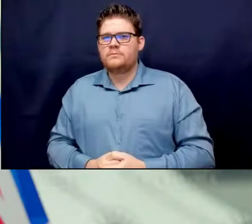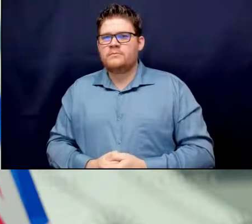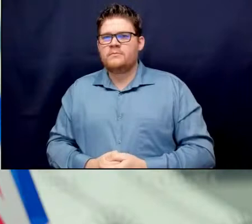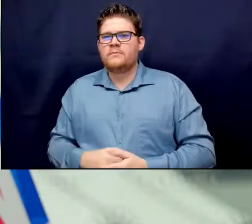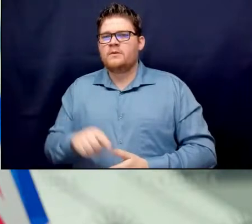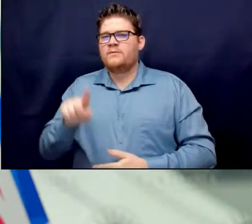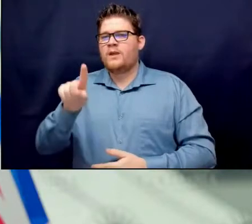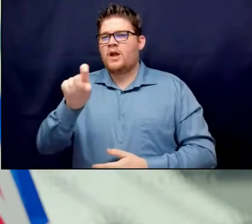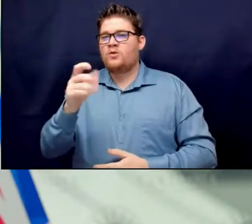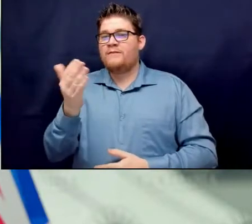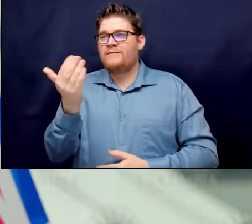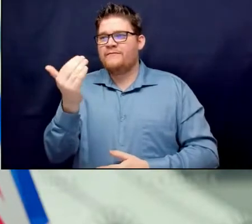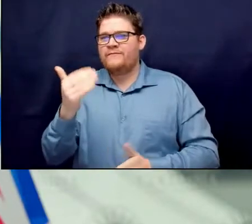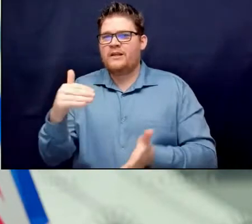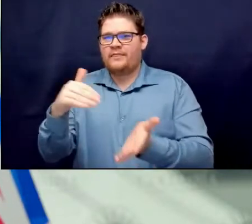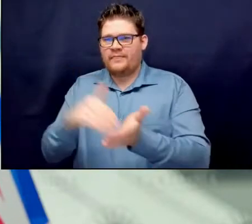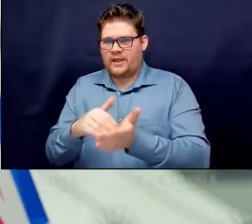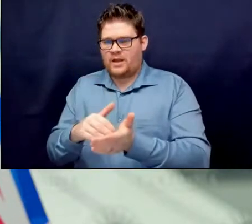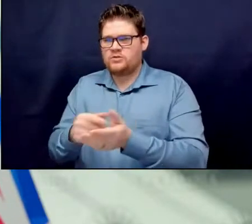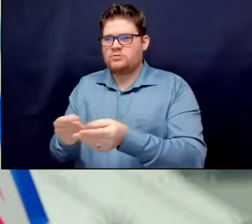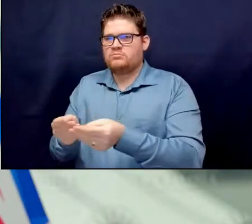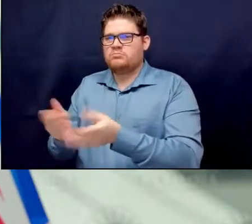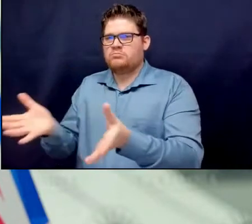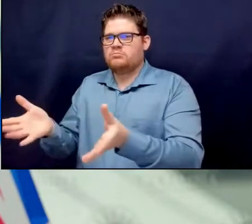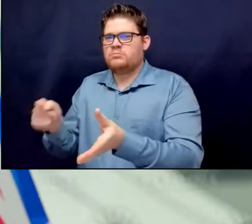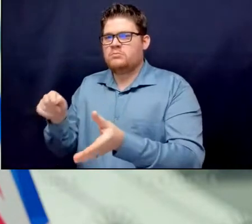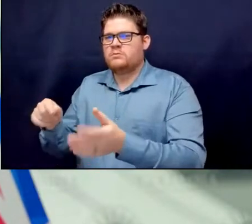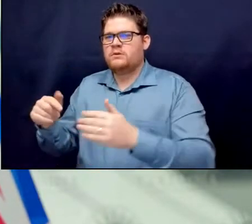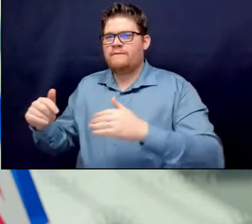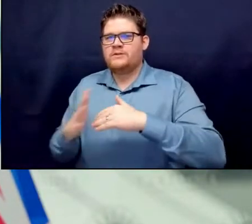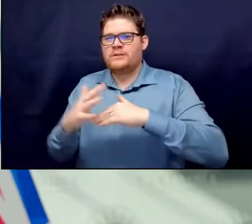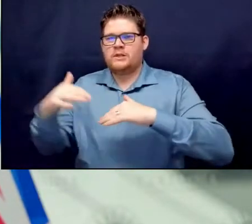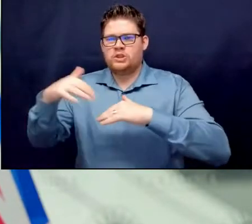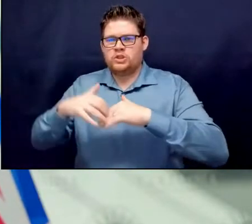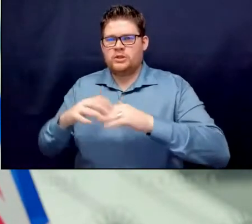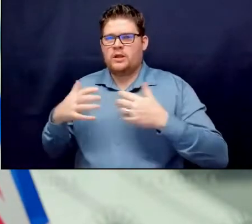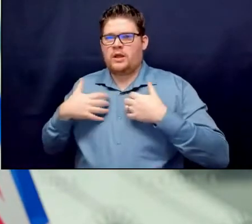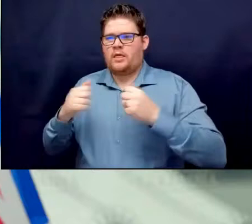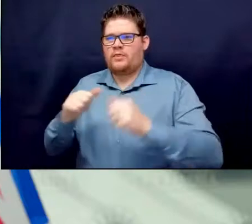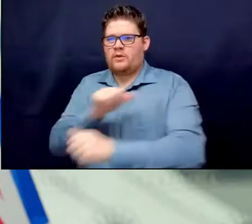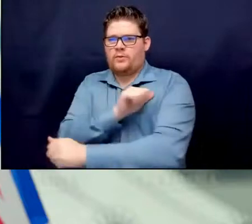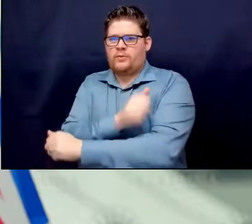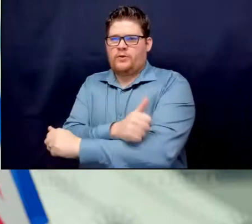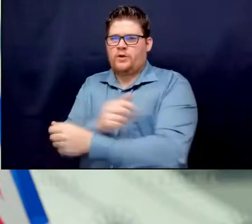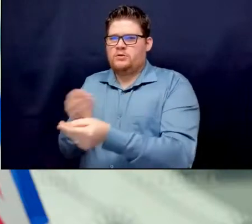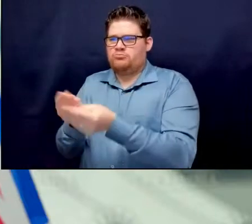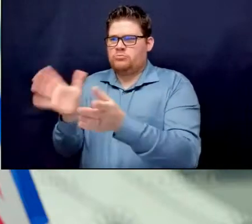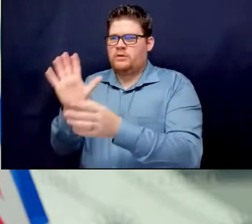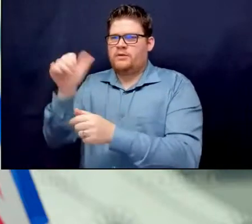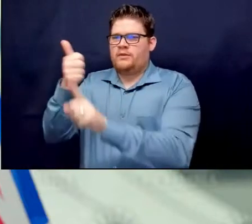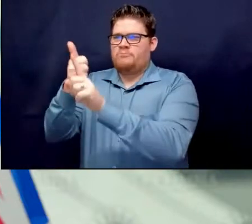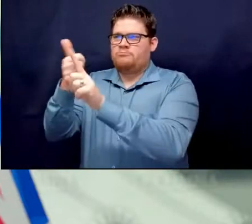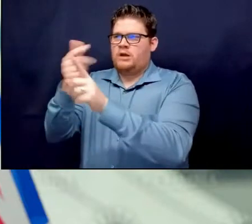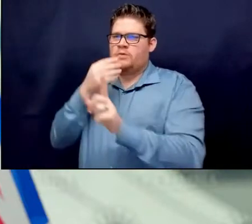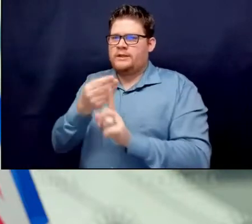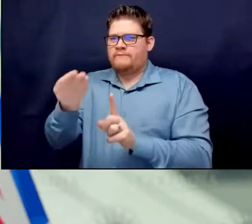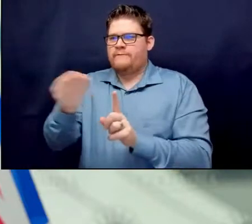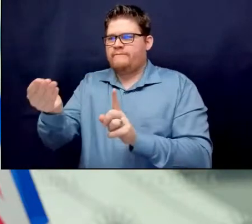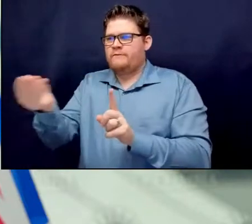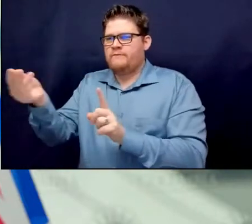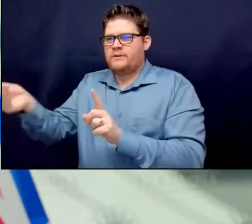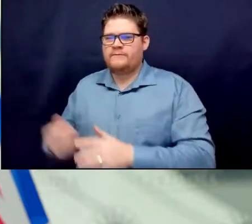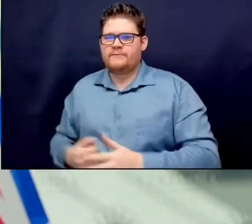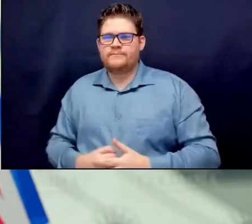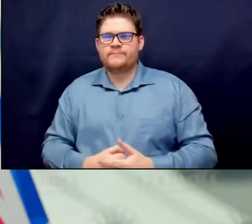sites. 115,000 more tests are being sent to the First Nations Health Authority. 50,000 will be allocated to